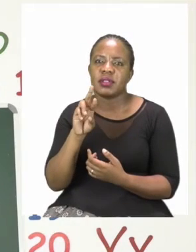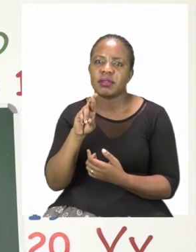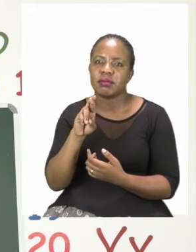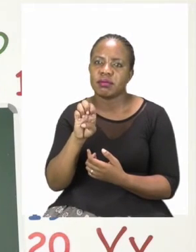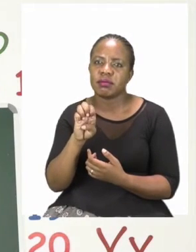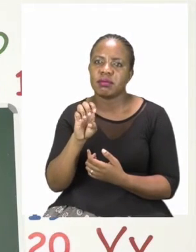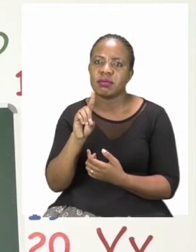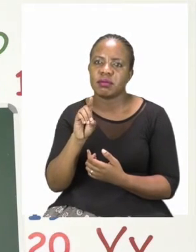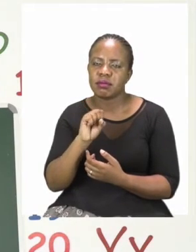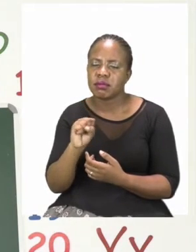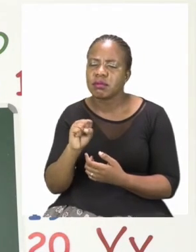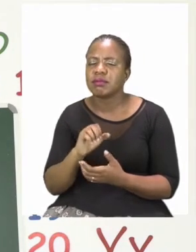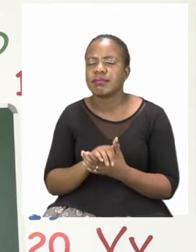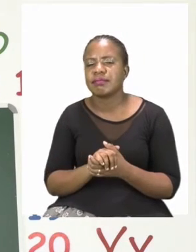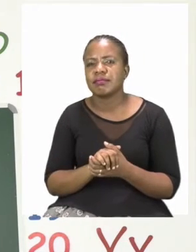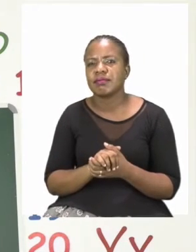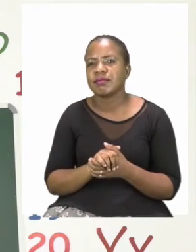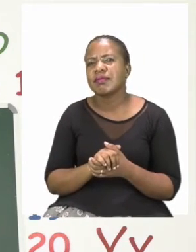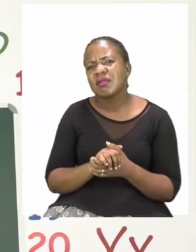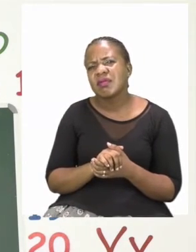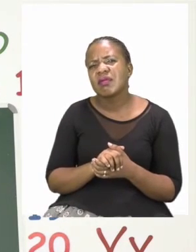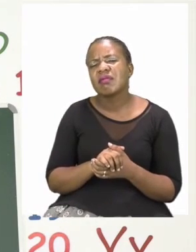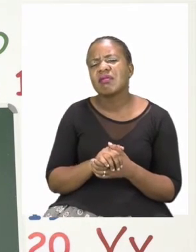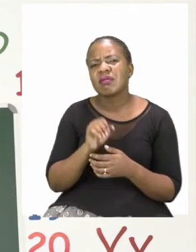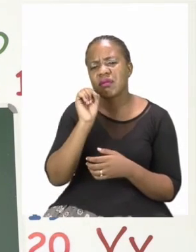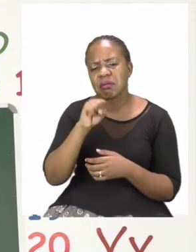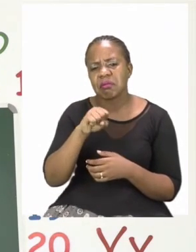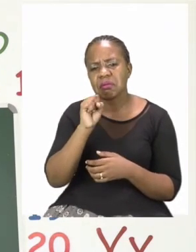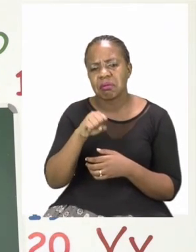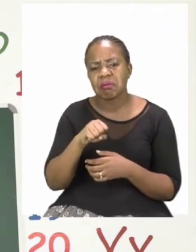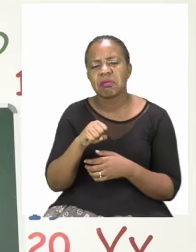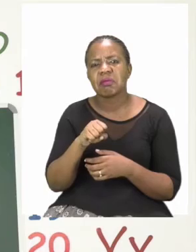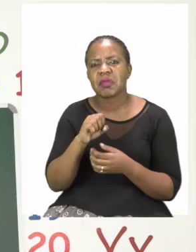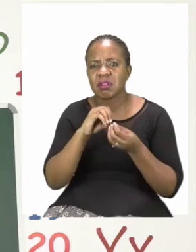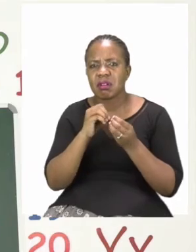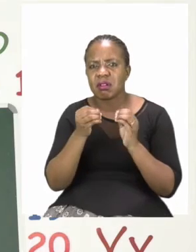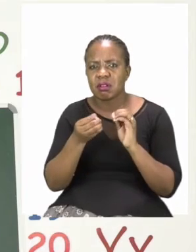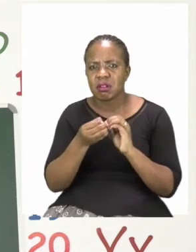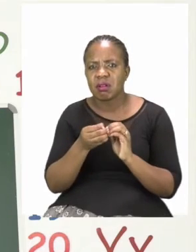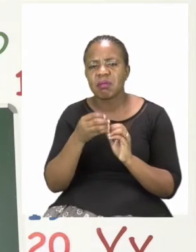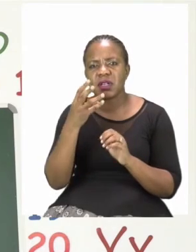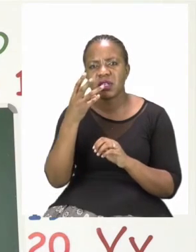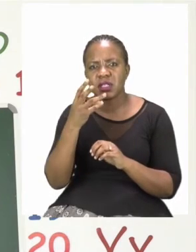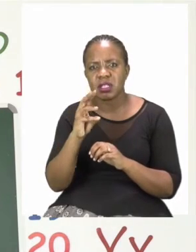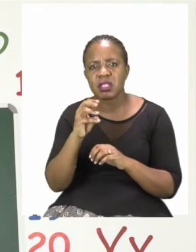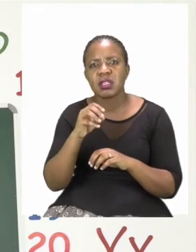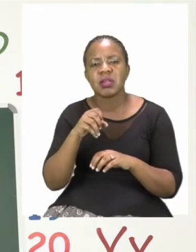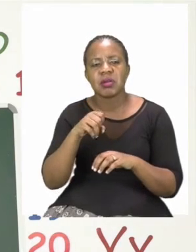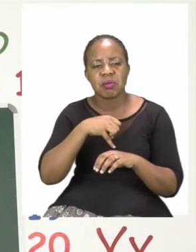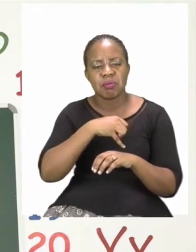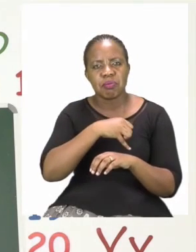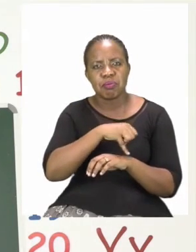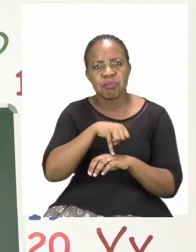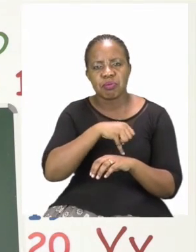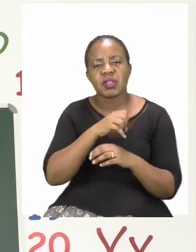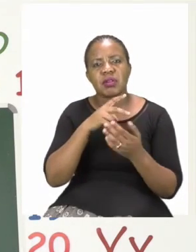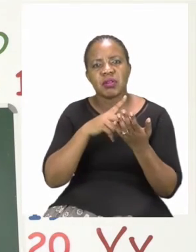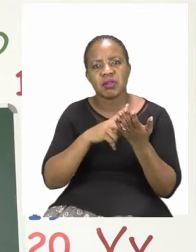Well done. The 6 is sitting under tens. So,